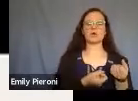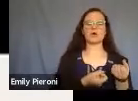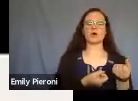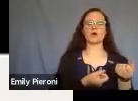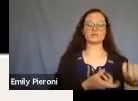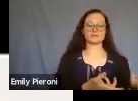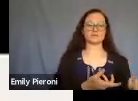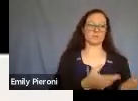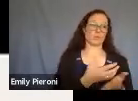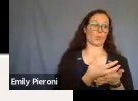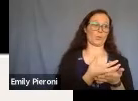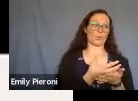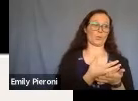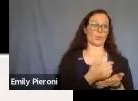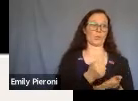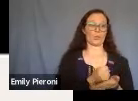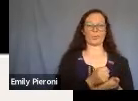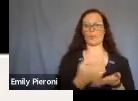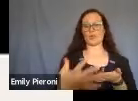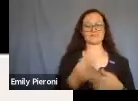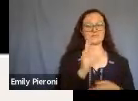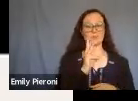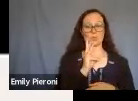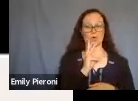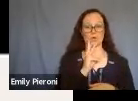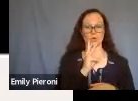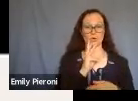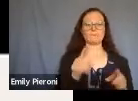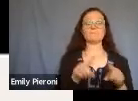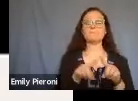water for starters, and then we're also running the risk of leaching